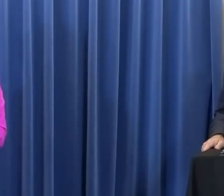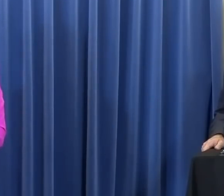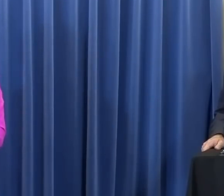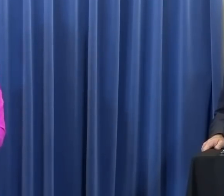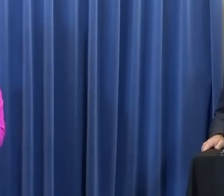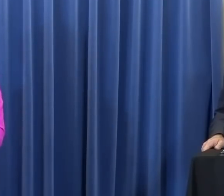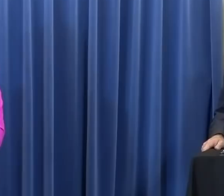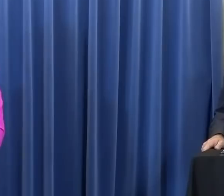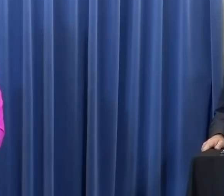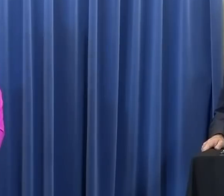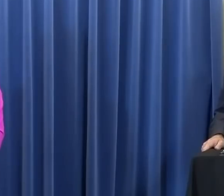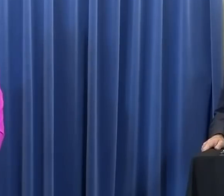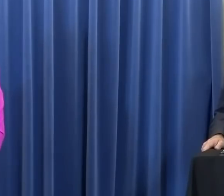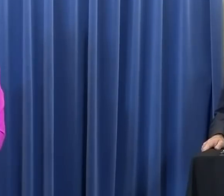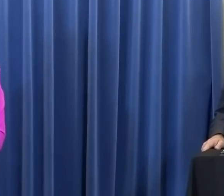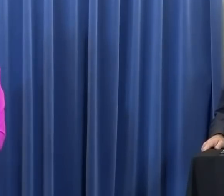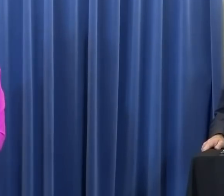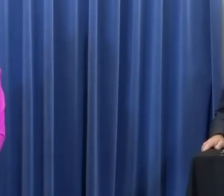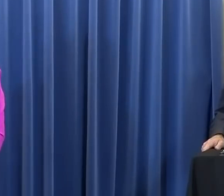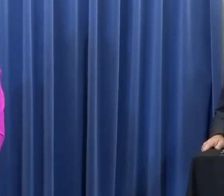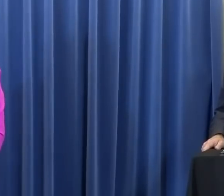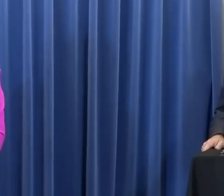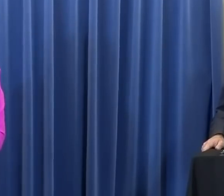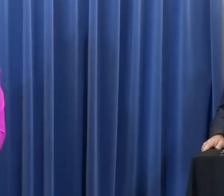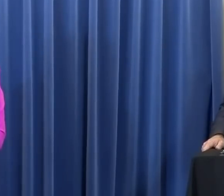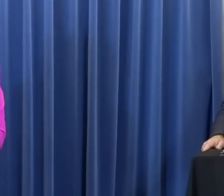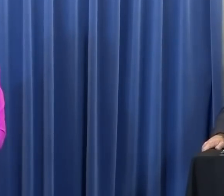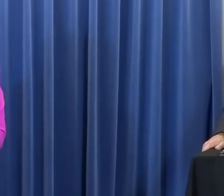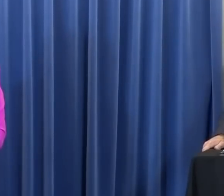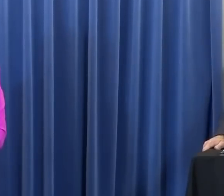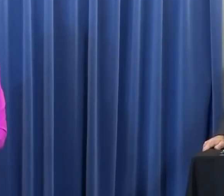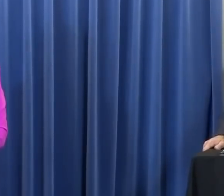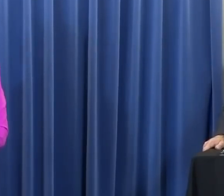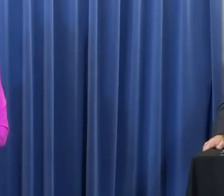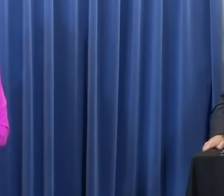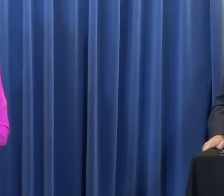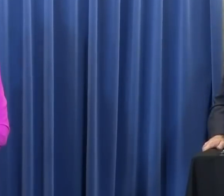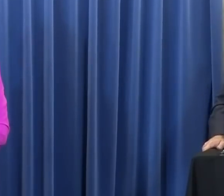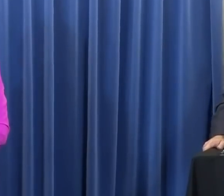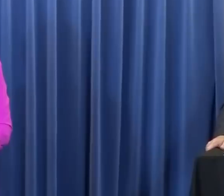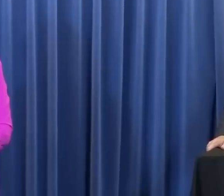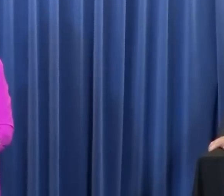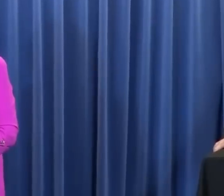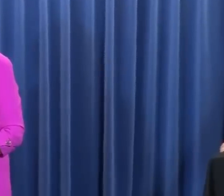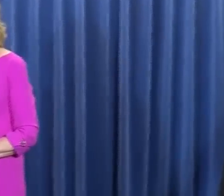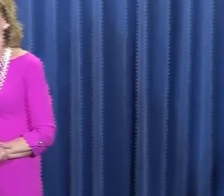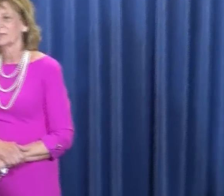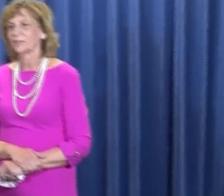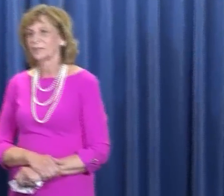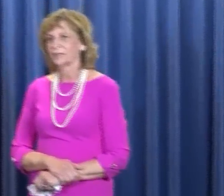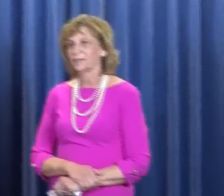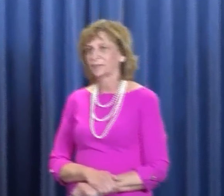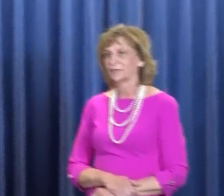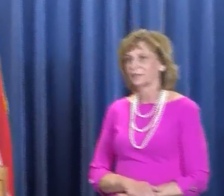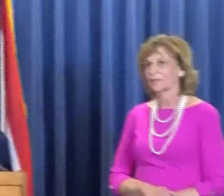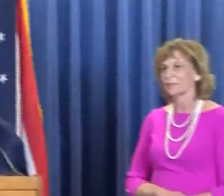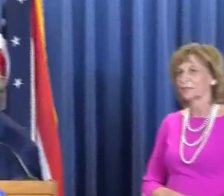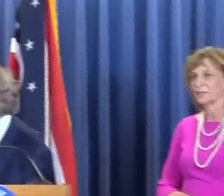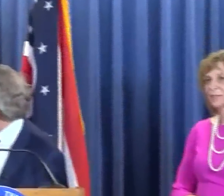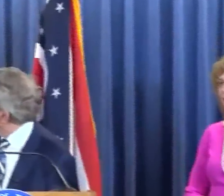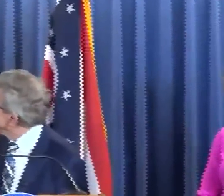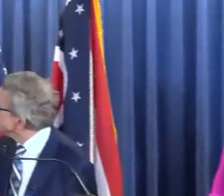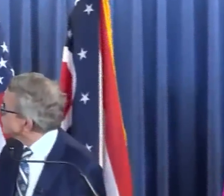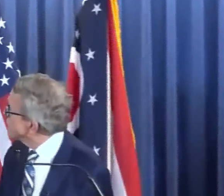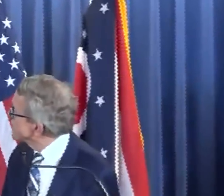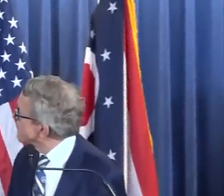opportunities. As the slide shows, Eric will get that slide up here. There it is, and you can see some